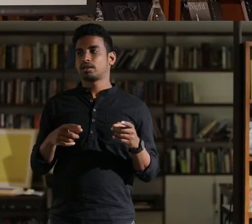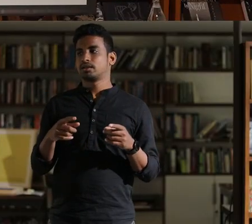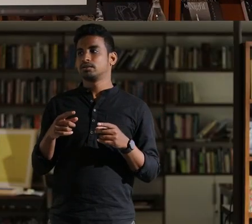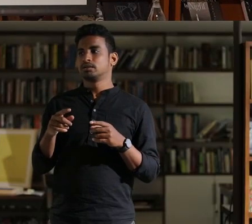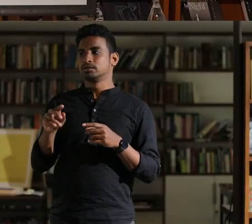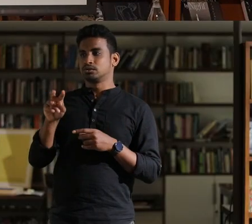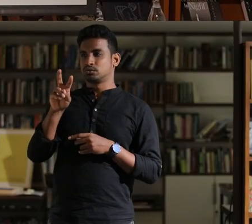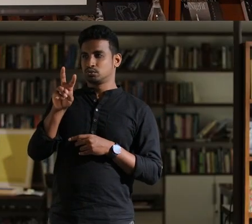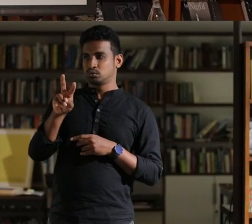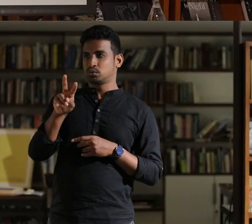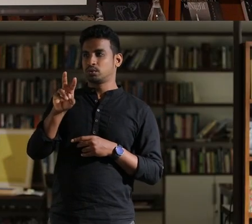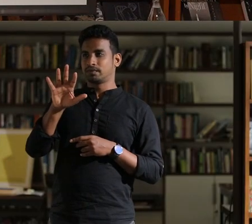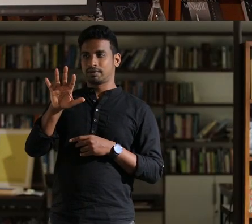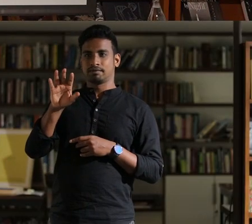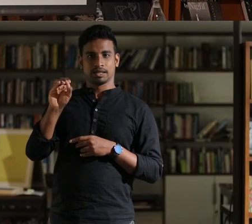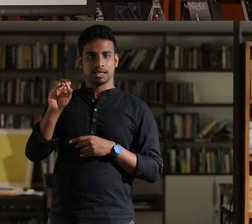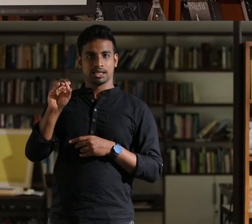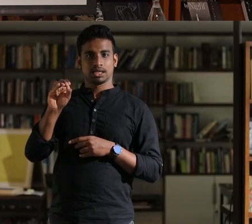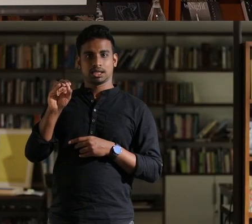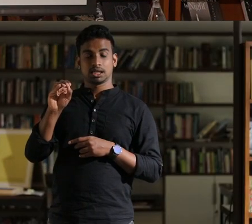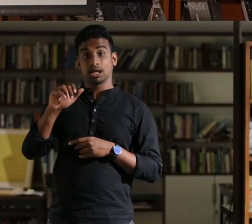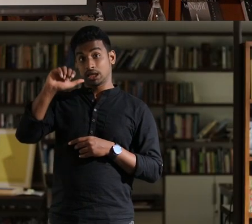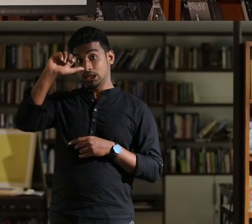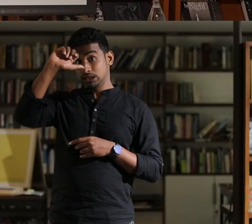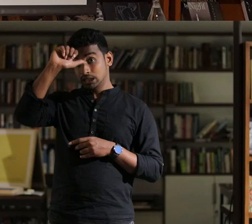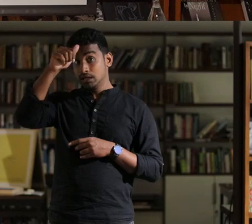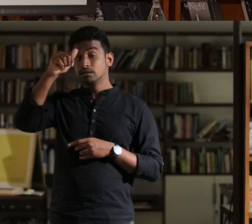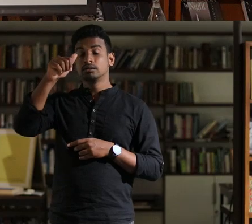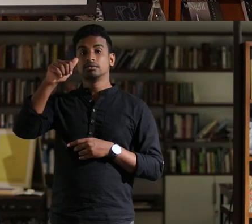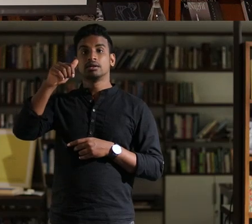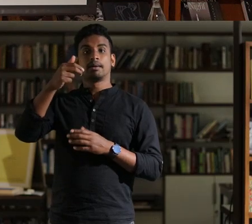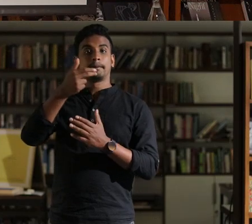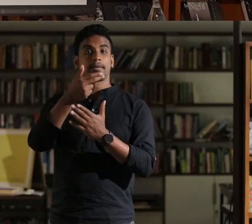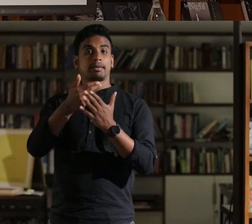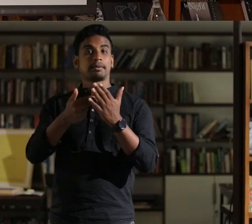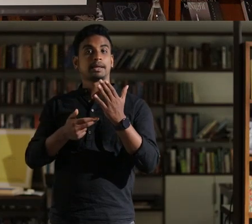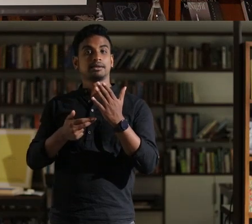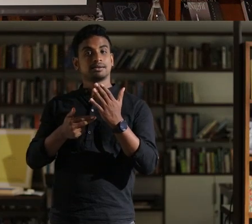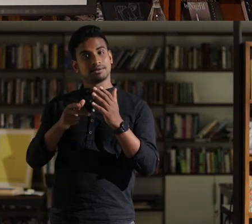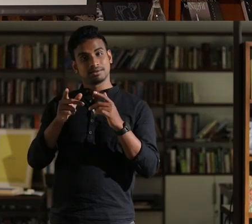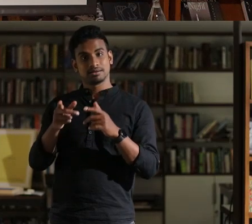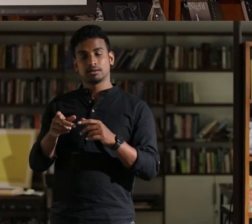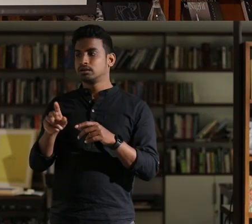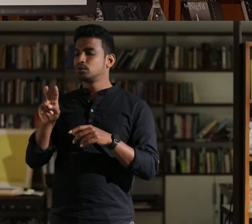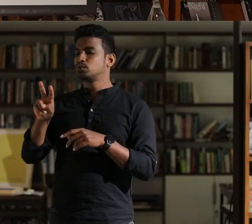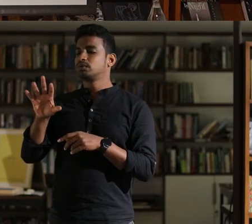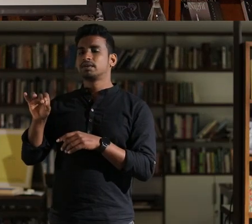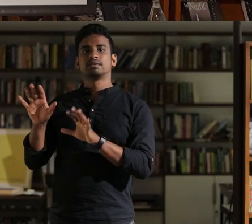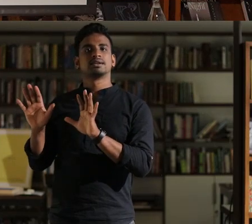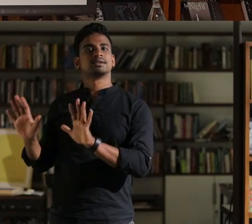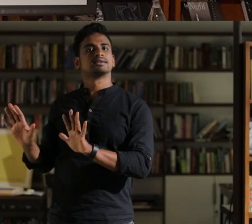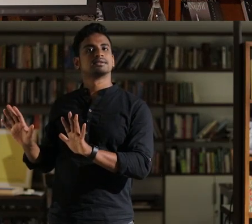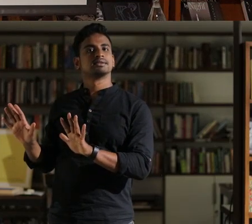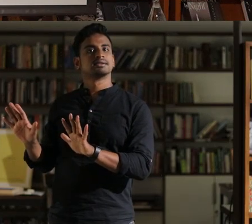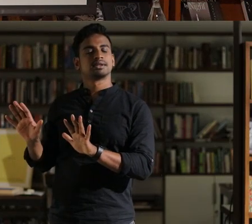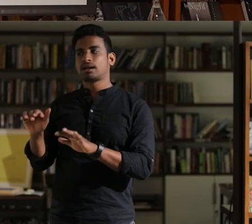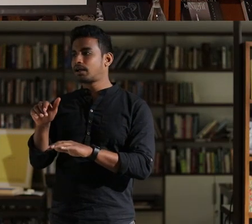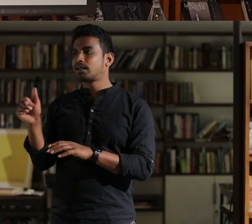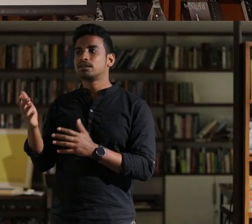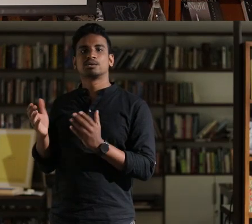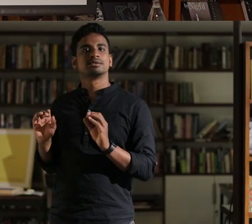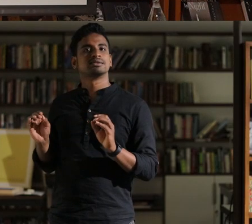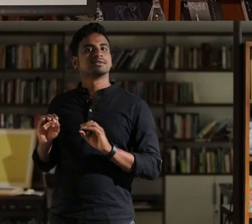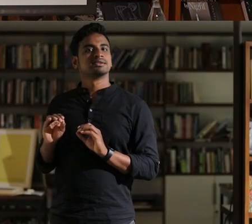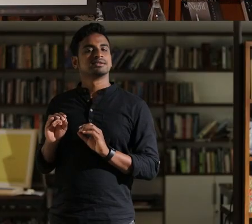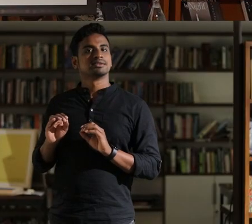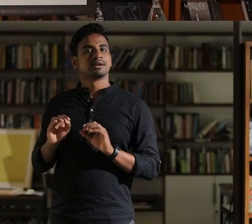original collection of 250 Indian masters paintings, the museum has nothing. We get objects